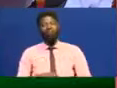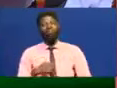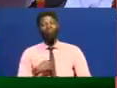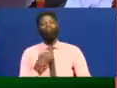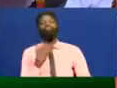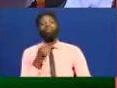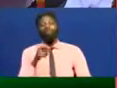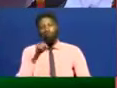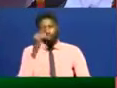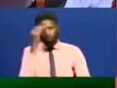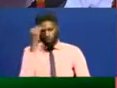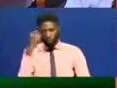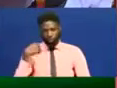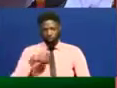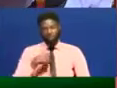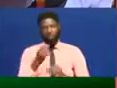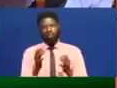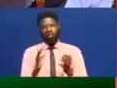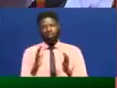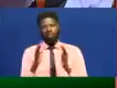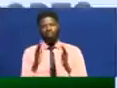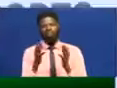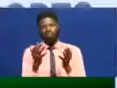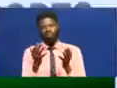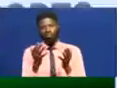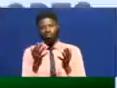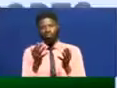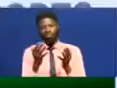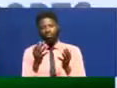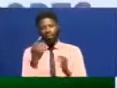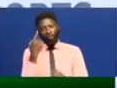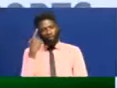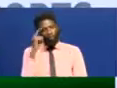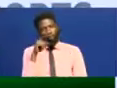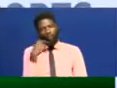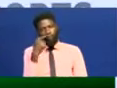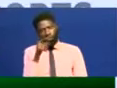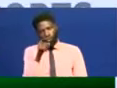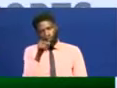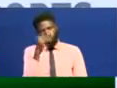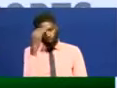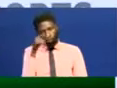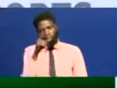today is for you, belongs to you, because you have delivered this.